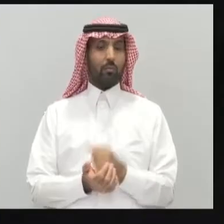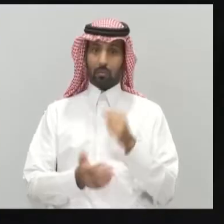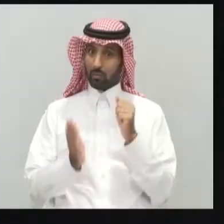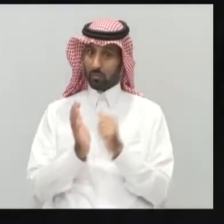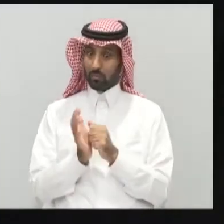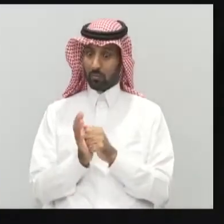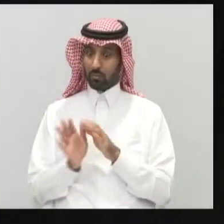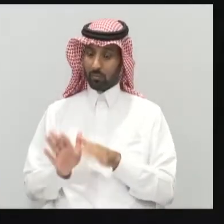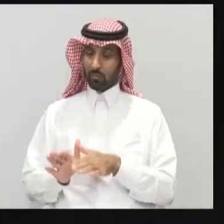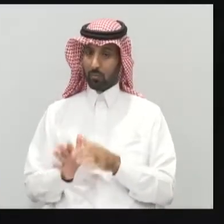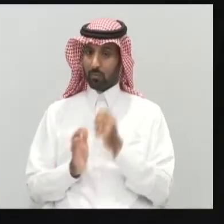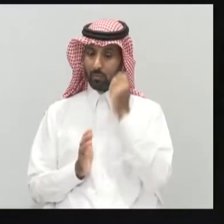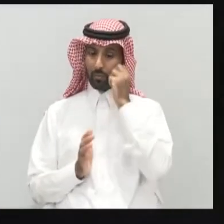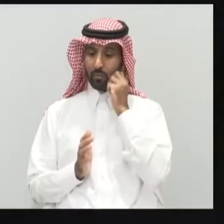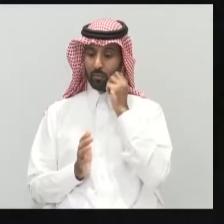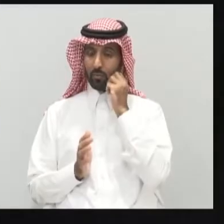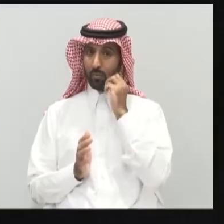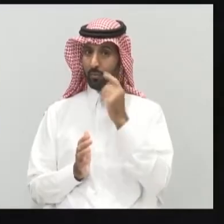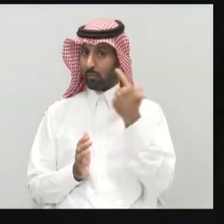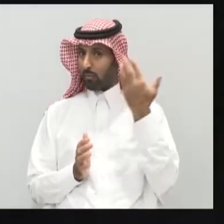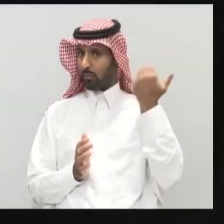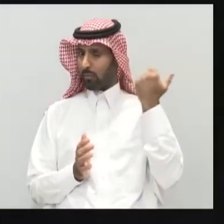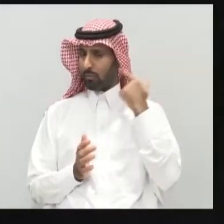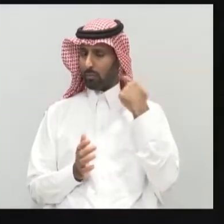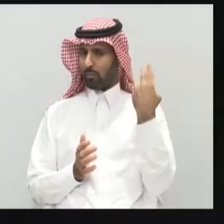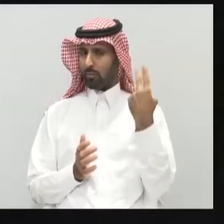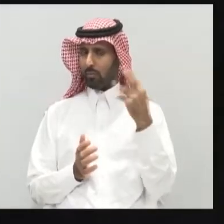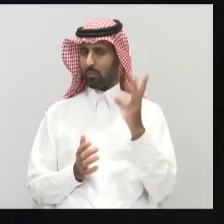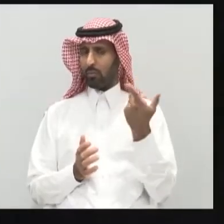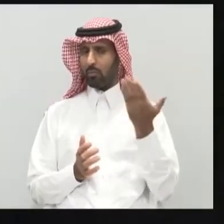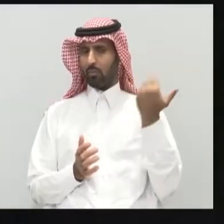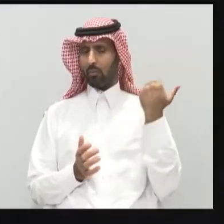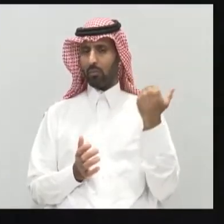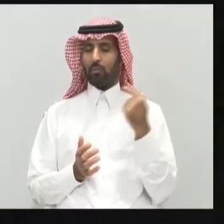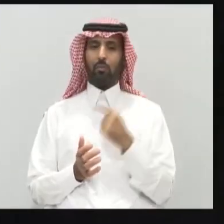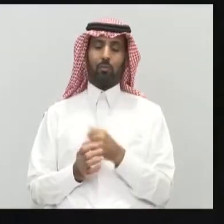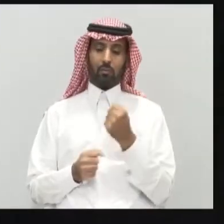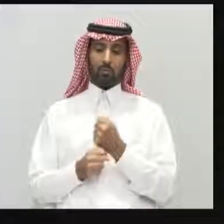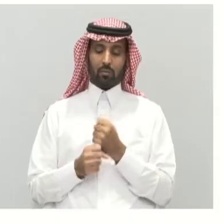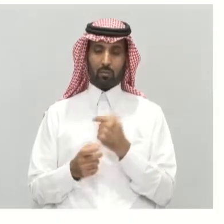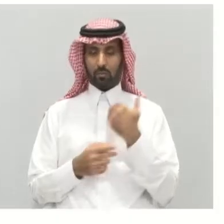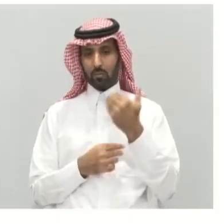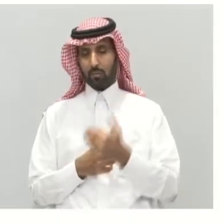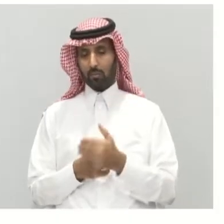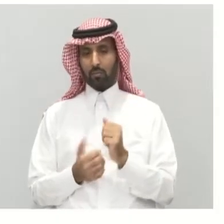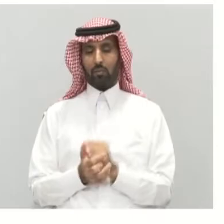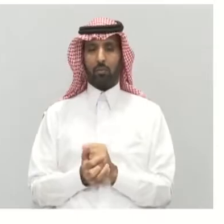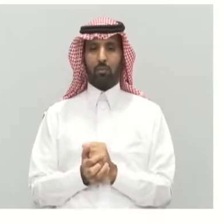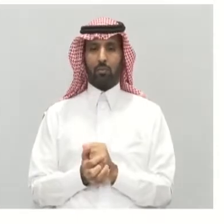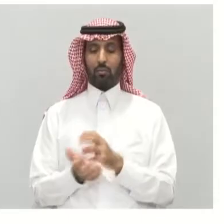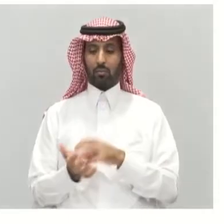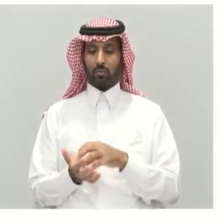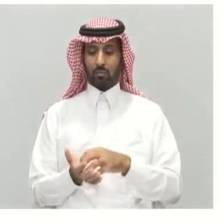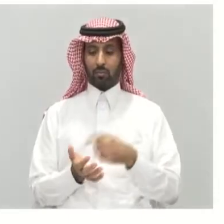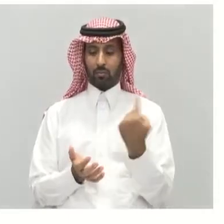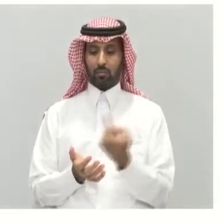home? Okay? So we should remember 2 days ago, what were we doing, okay? Where were we, the place we